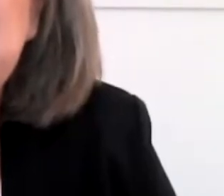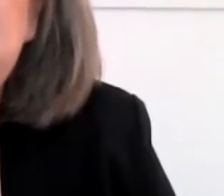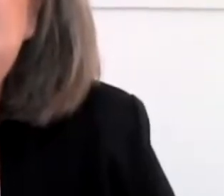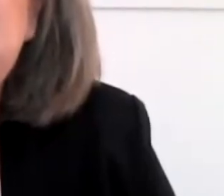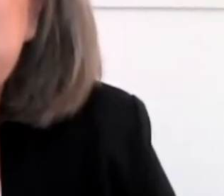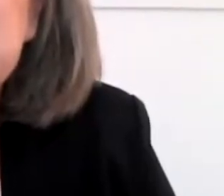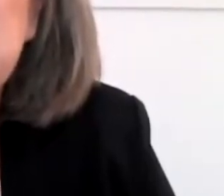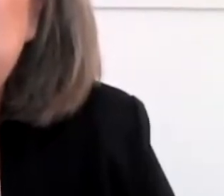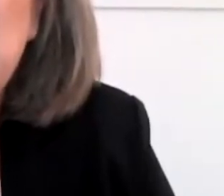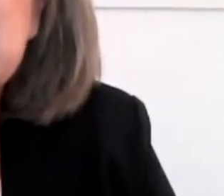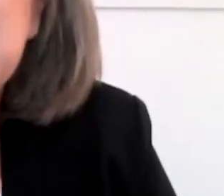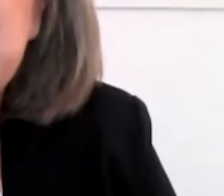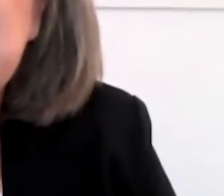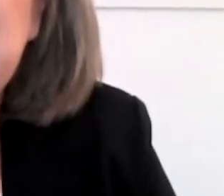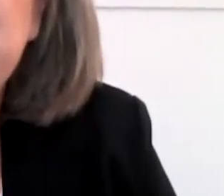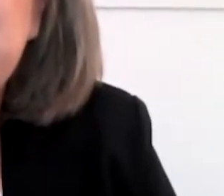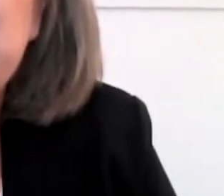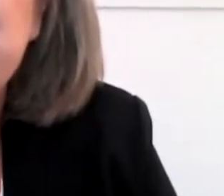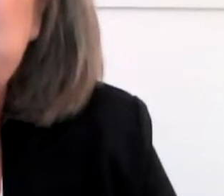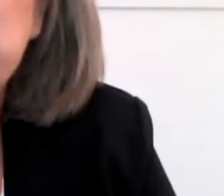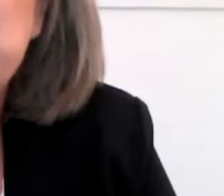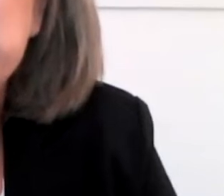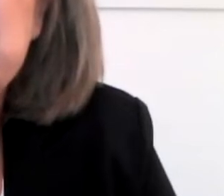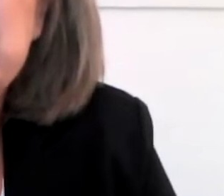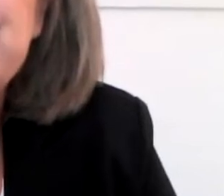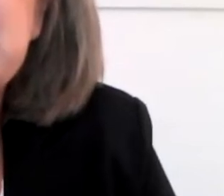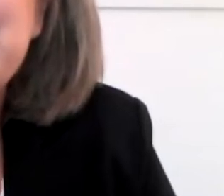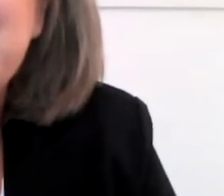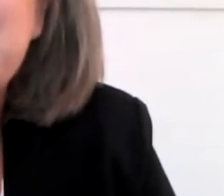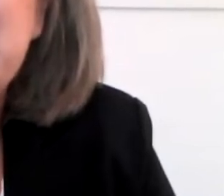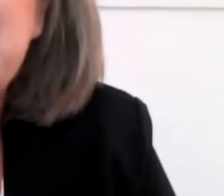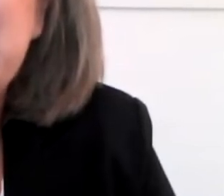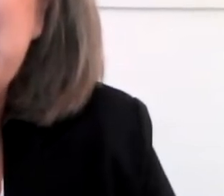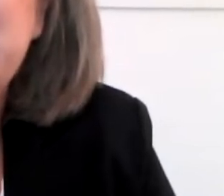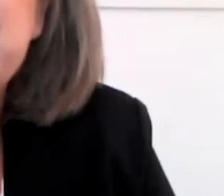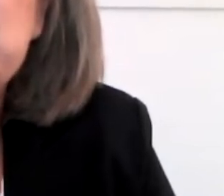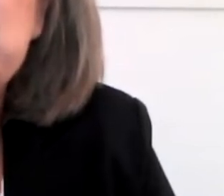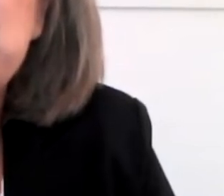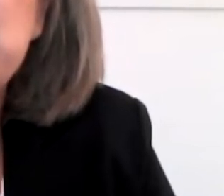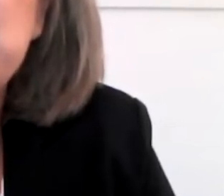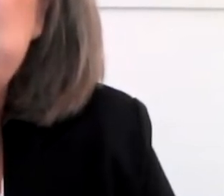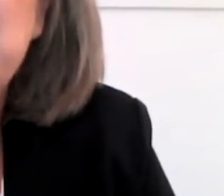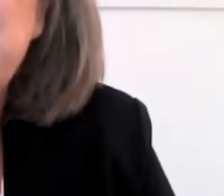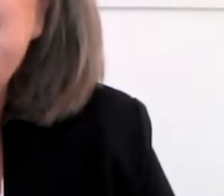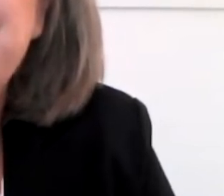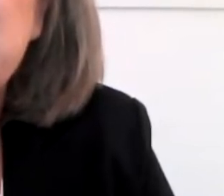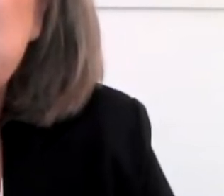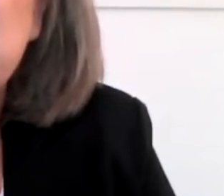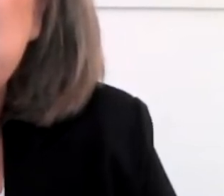question. There is a lot there. I would refer you specifically to